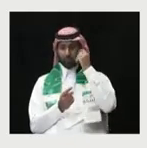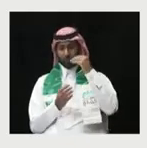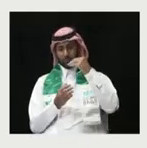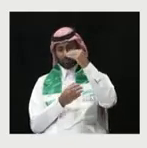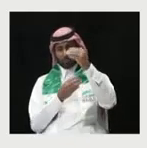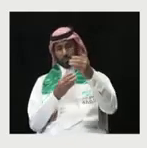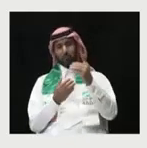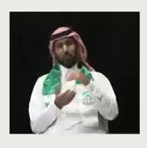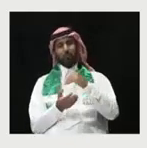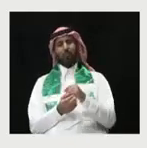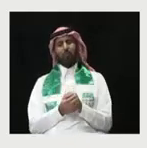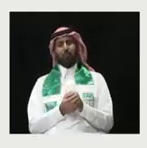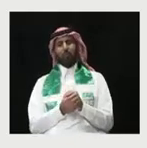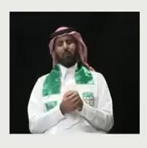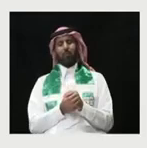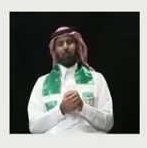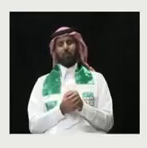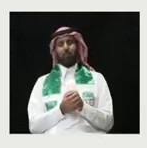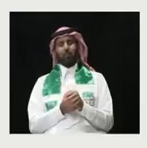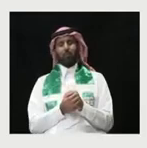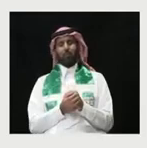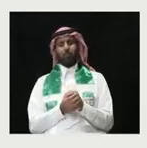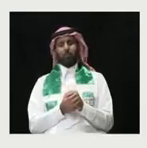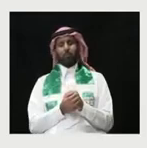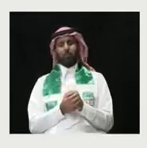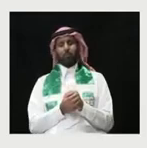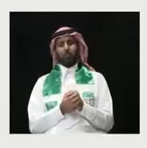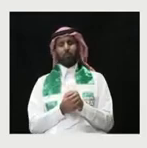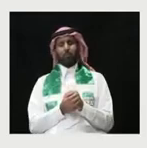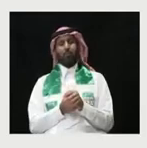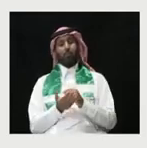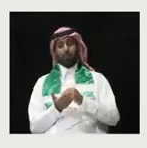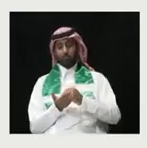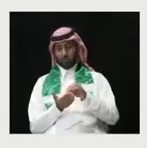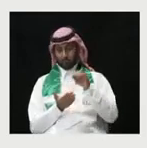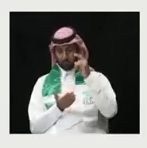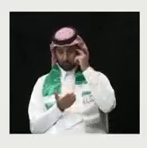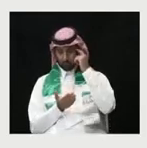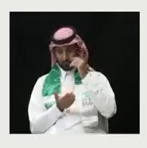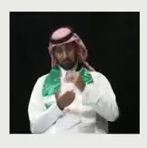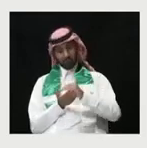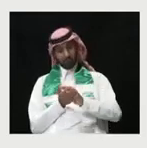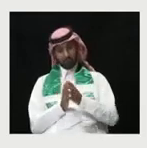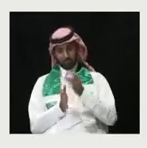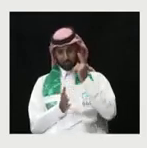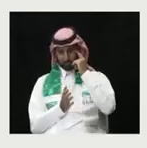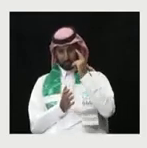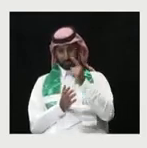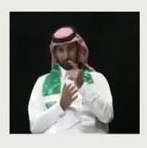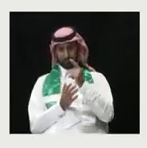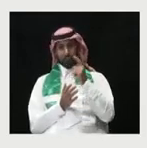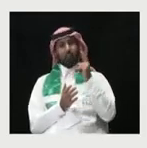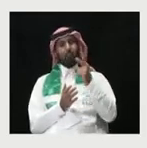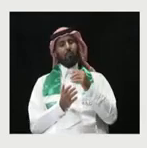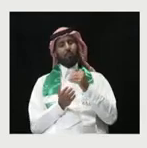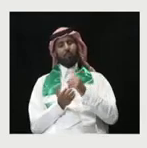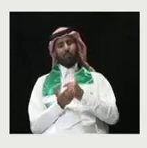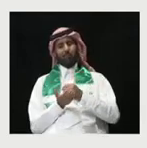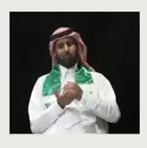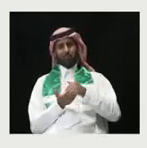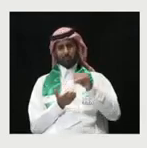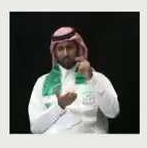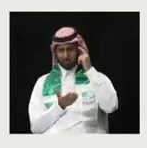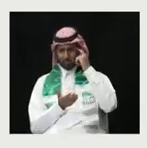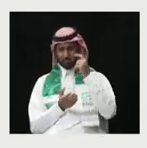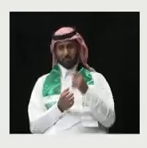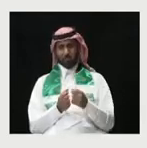later, 16 million people were online, and email was taking over. Today, there are more than 4.5